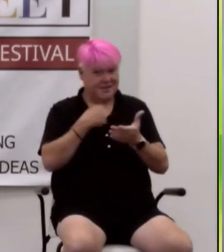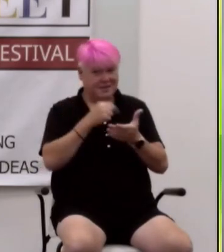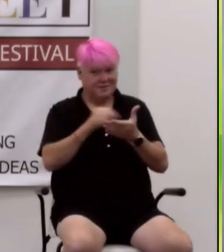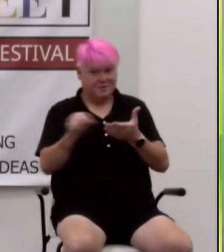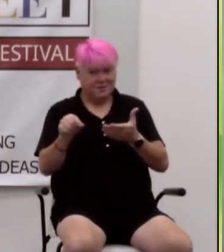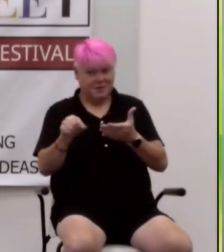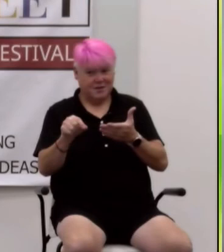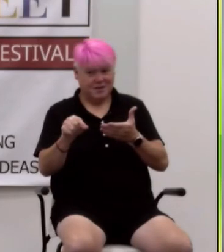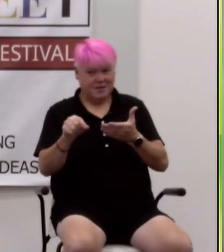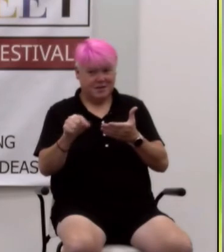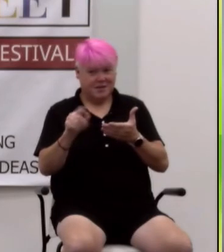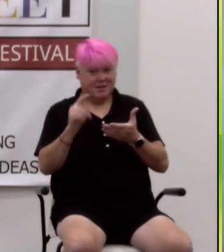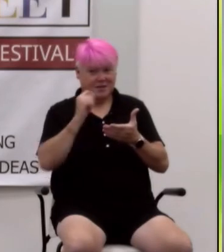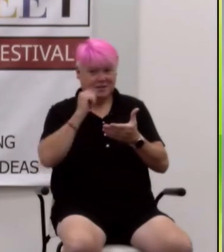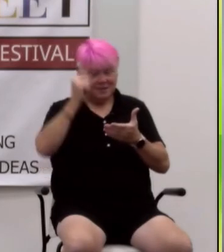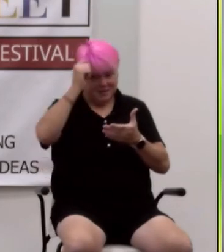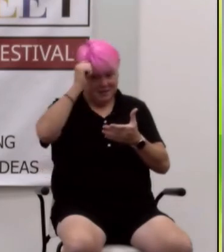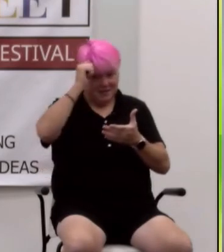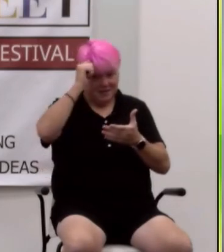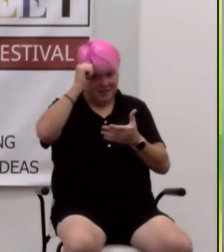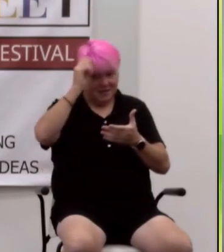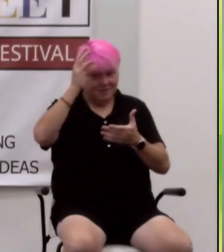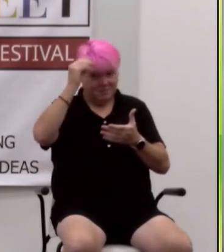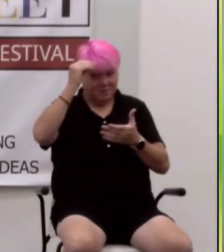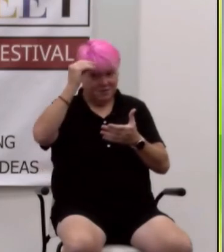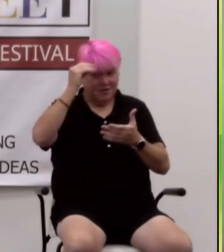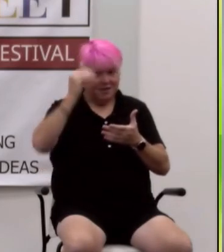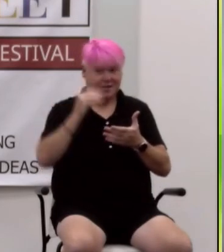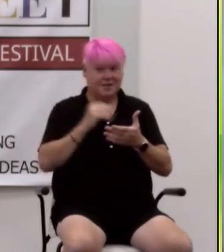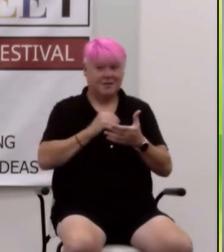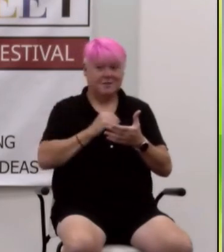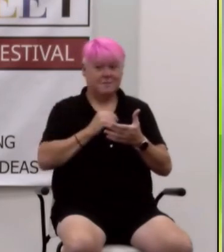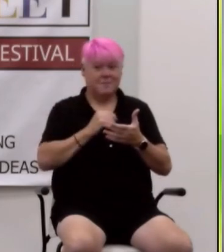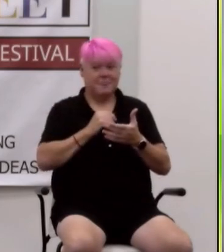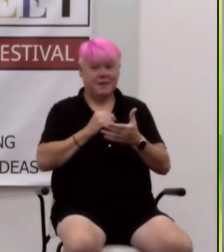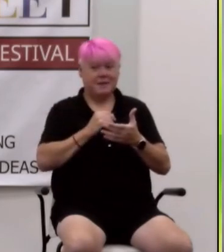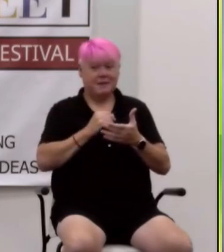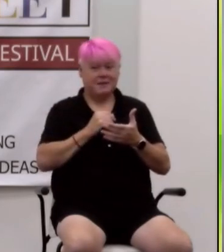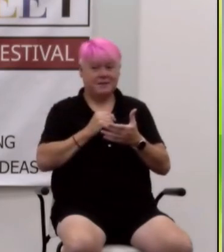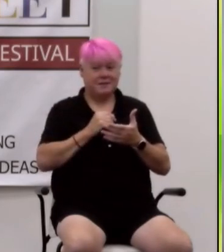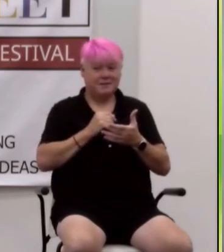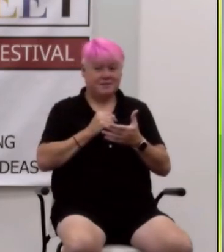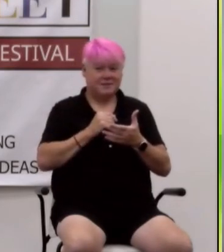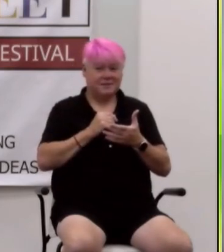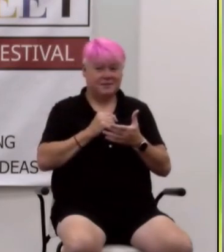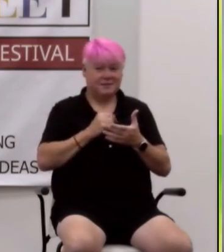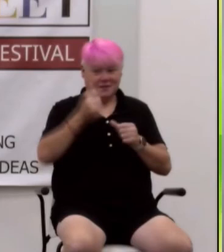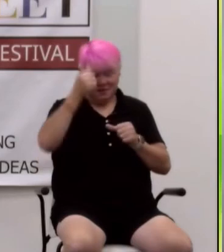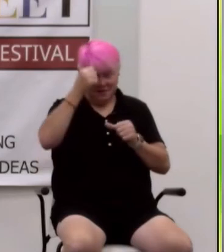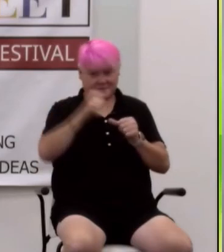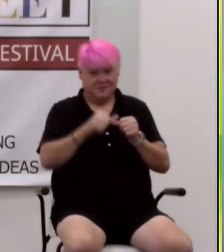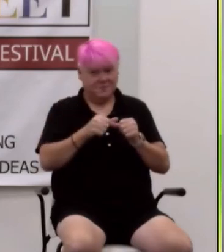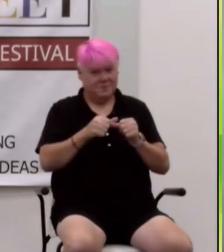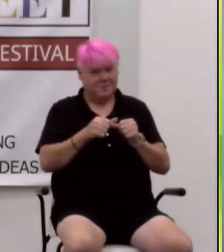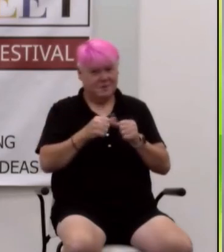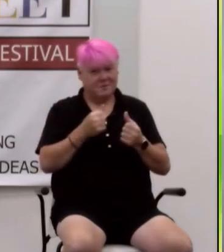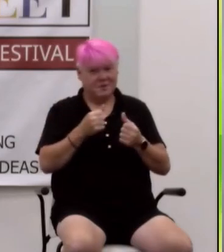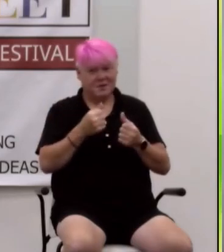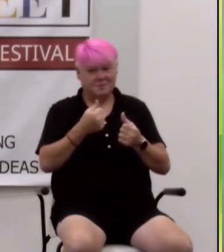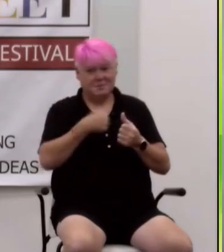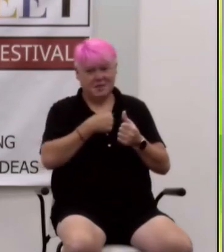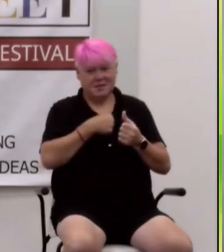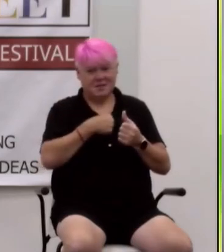boy, having never myself been a teenage boy. So I had to proceed very carefully. And again, these